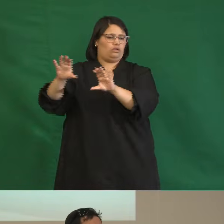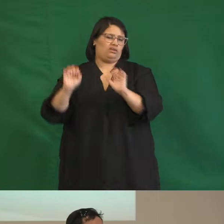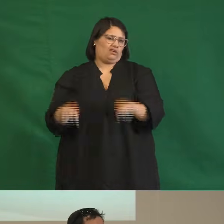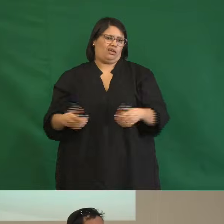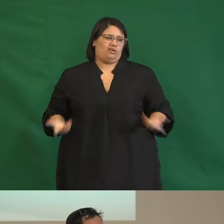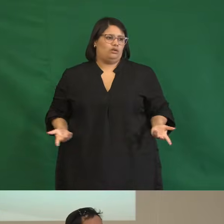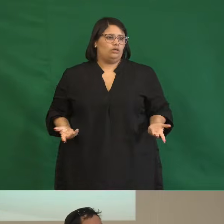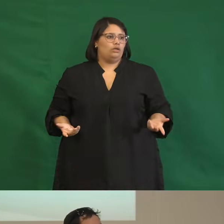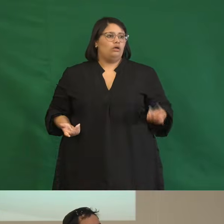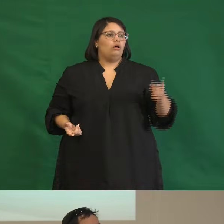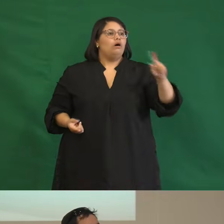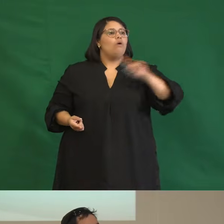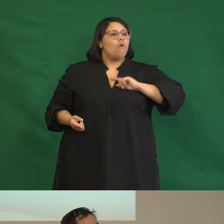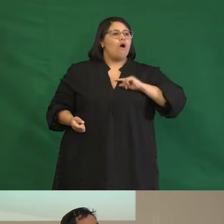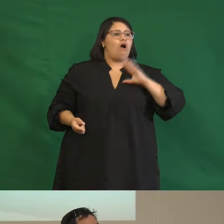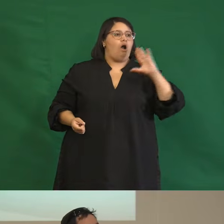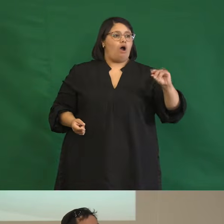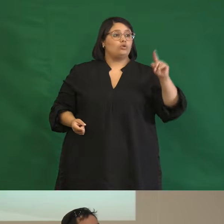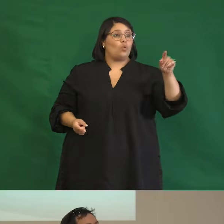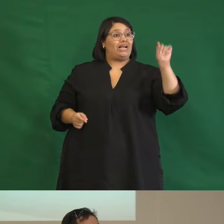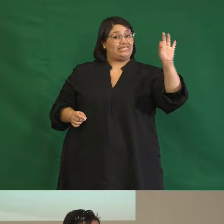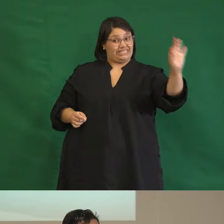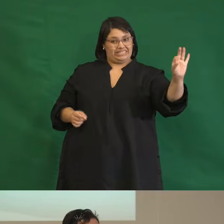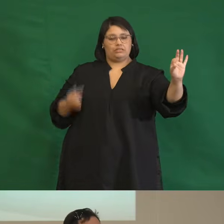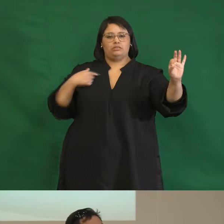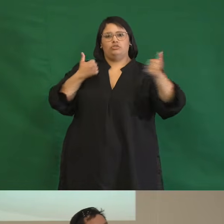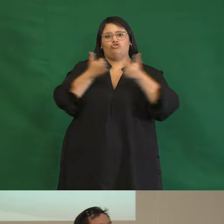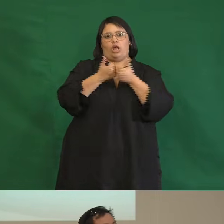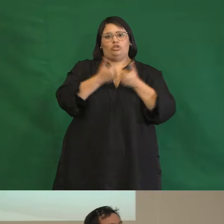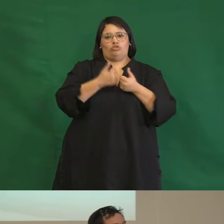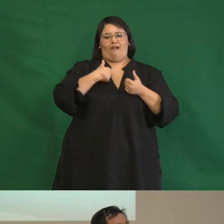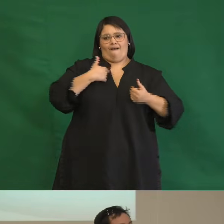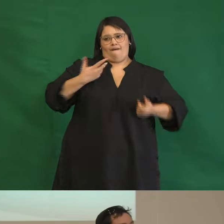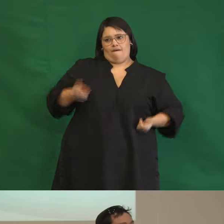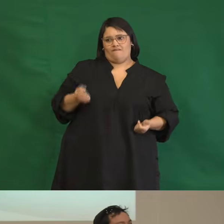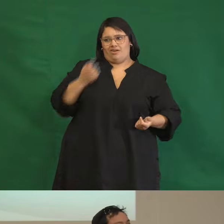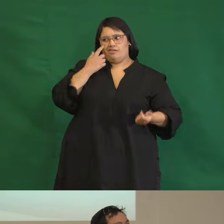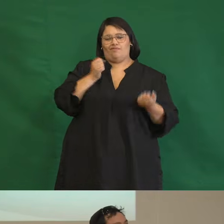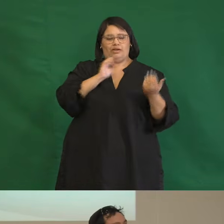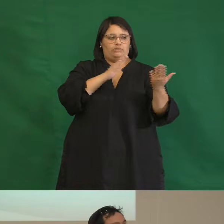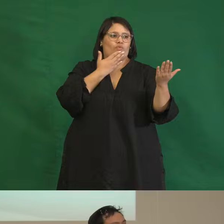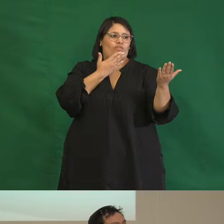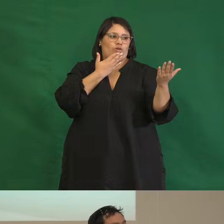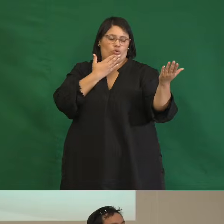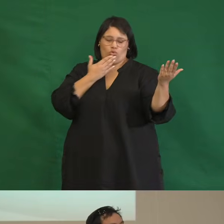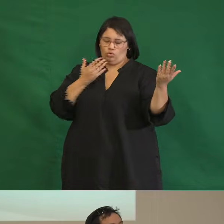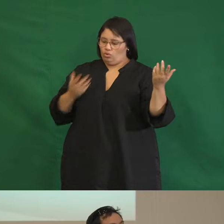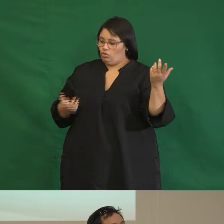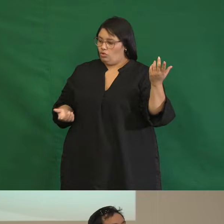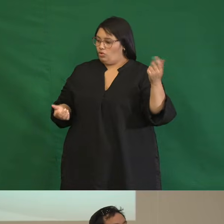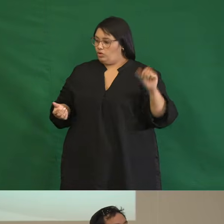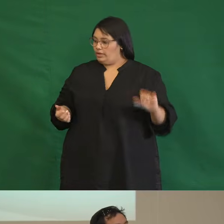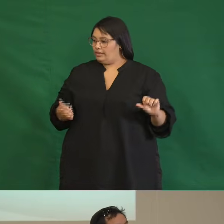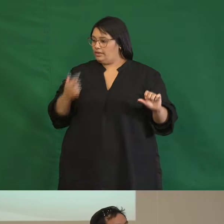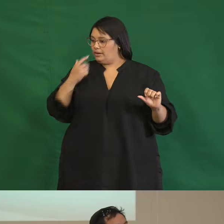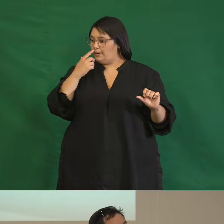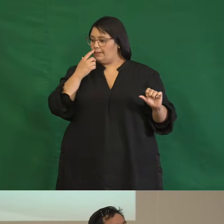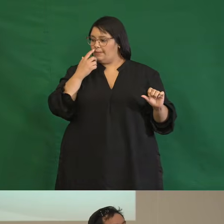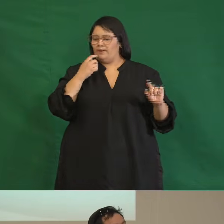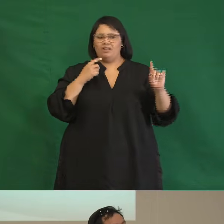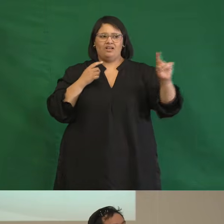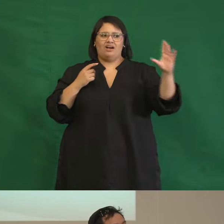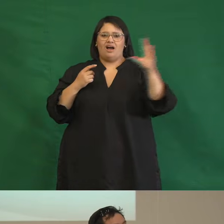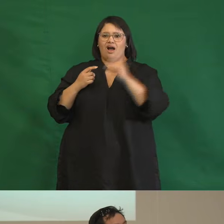the reason I'm asking is because these are some of the challenges we faced. So thank you for that. And then there was a mention